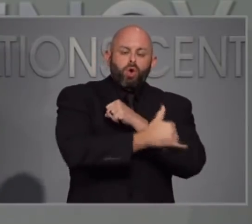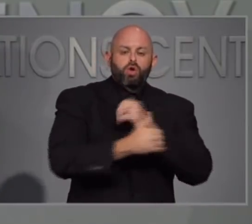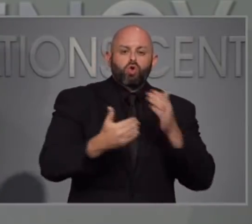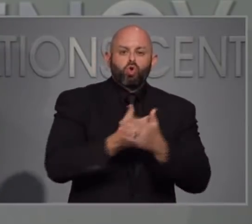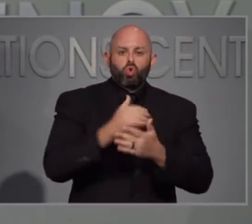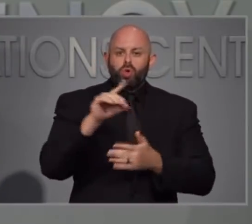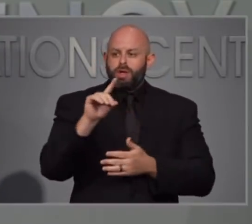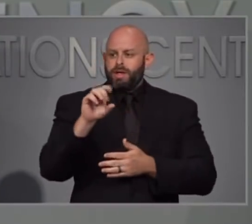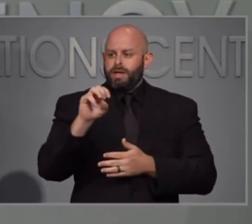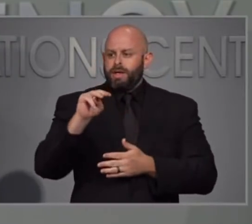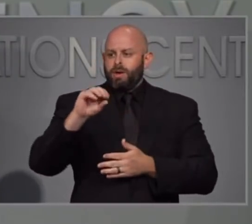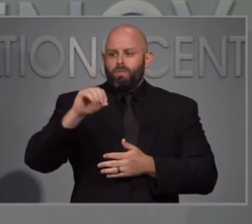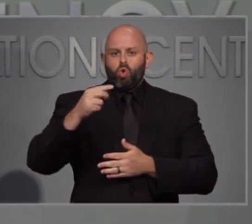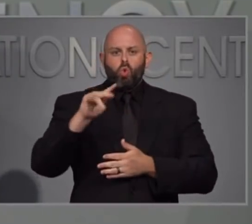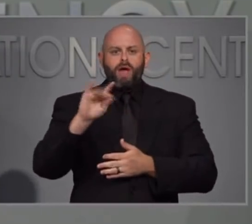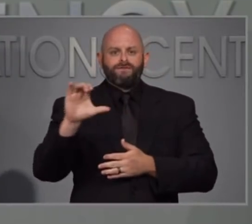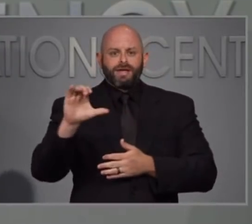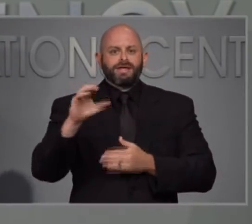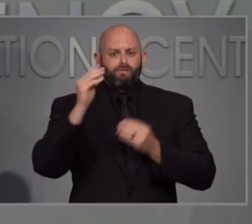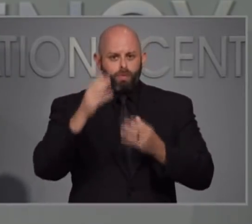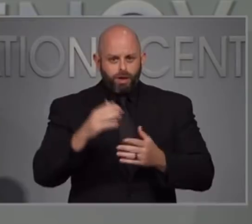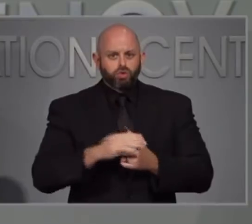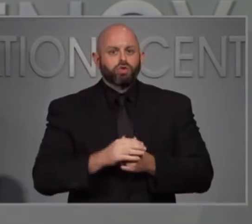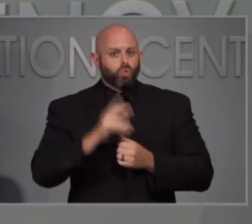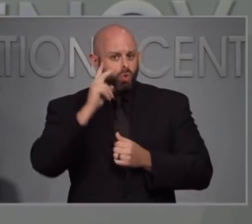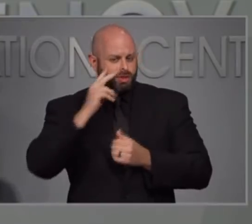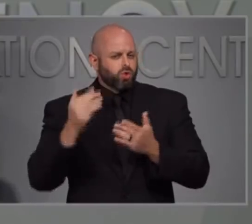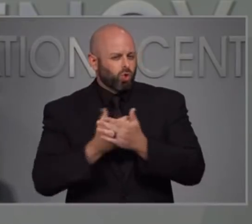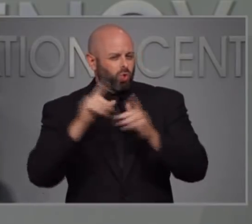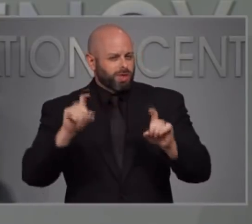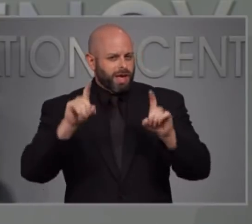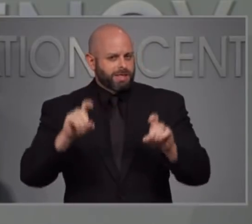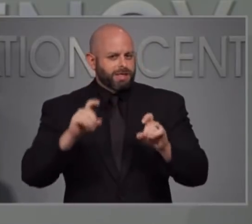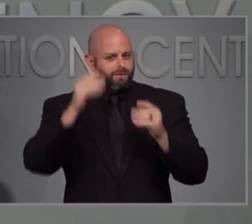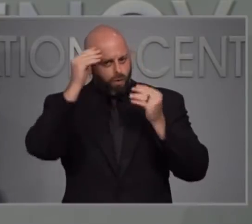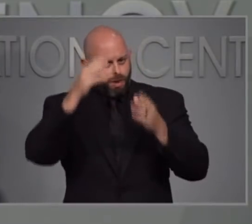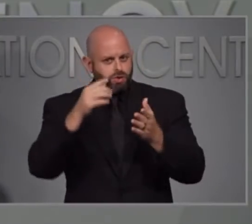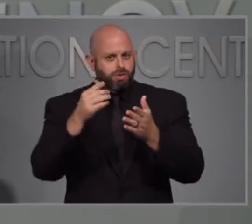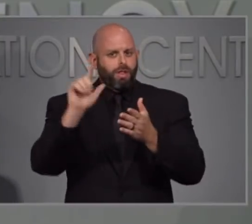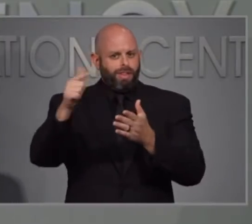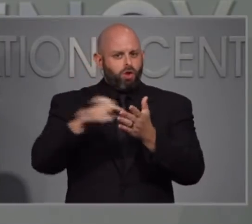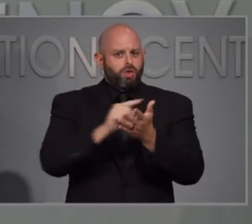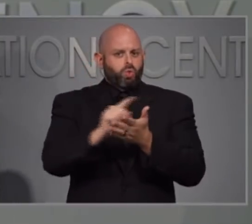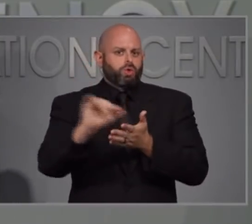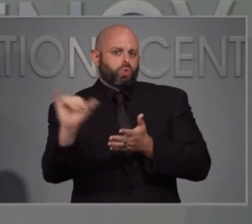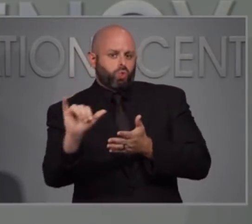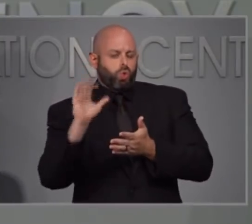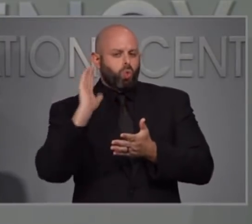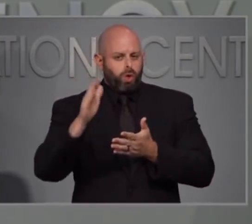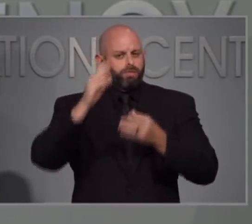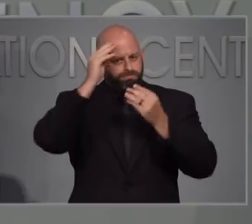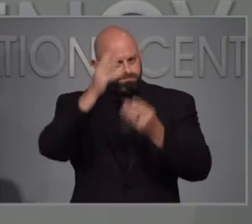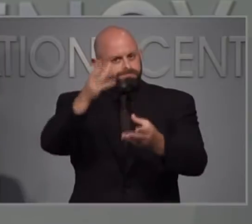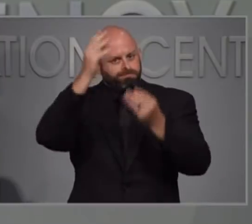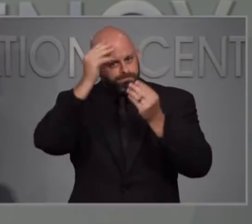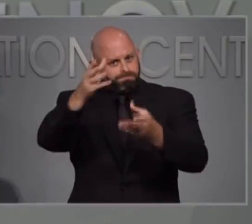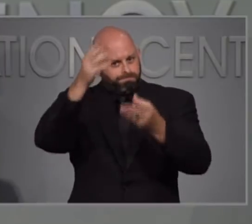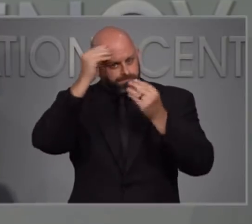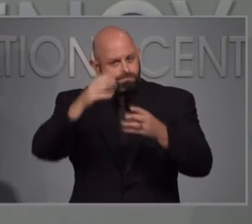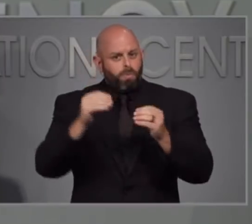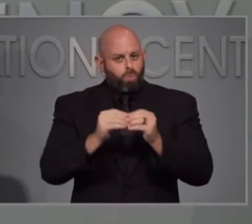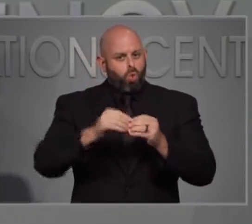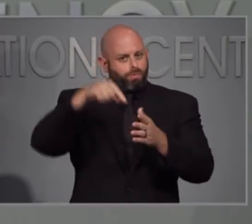which is great. You'll see some new testing data come later this week. So we'll continue to update and have more information about all of